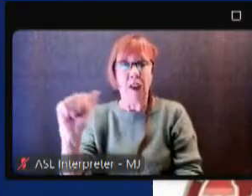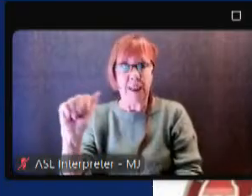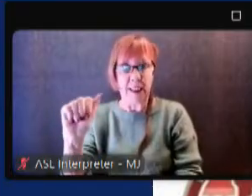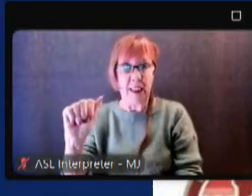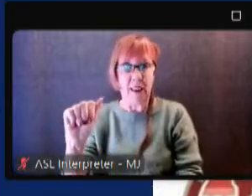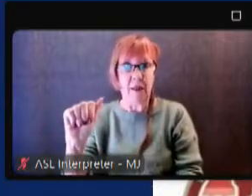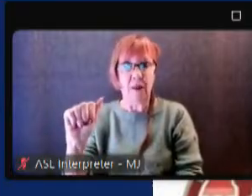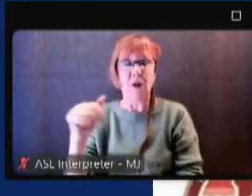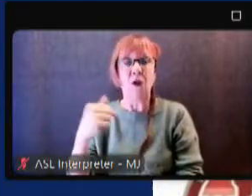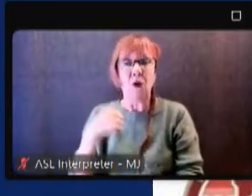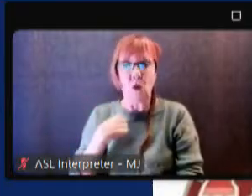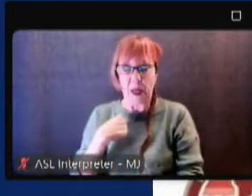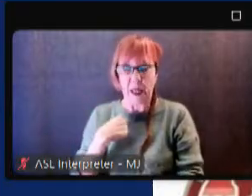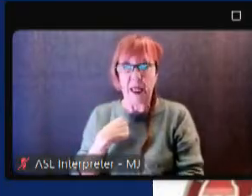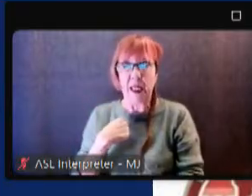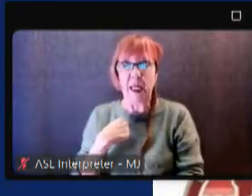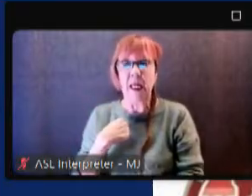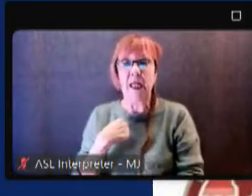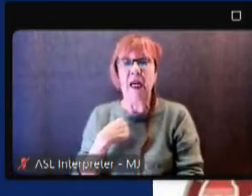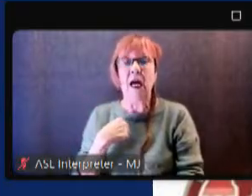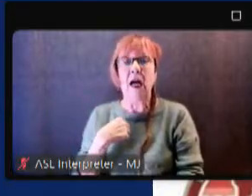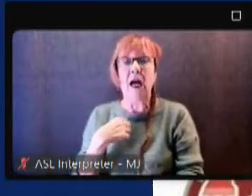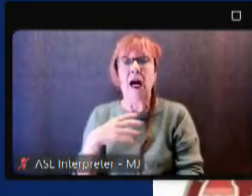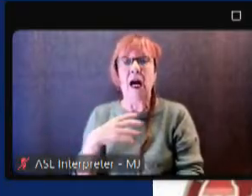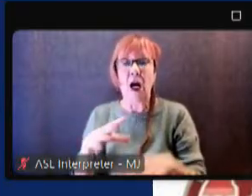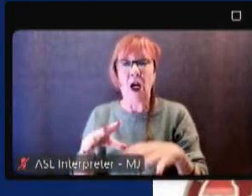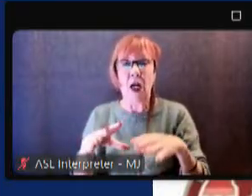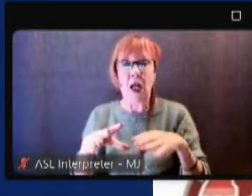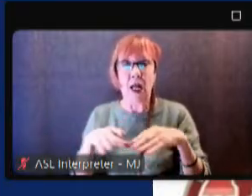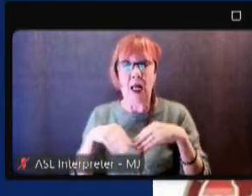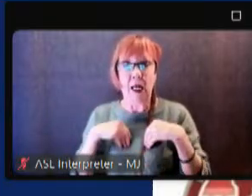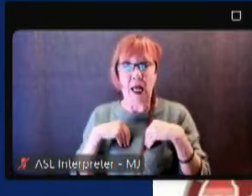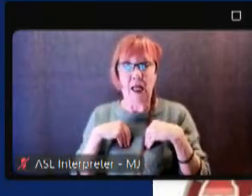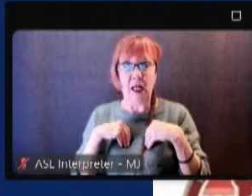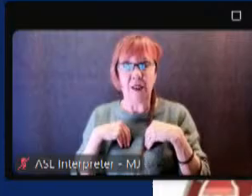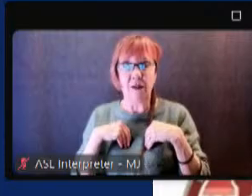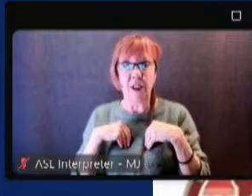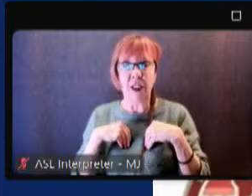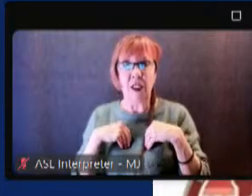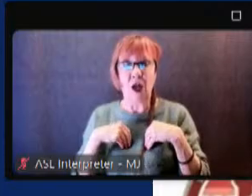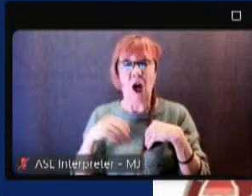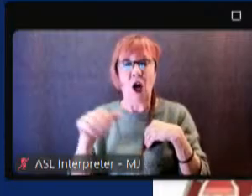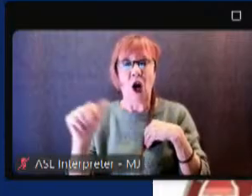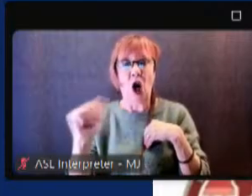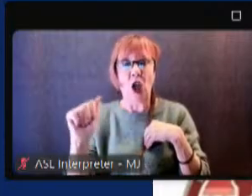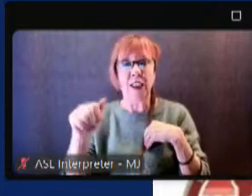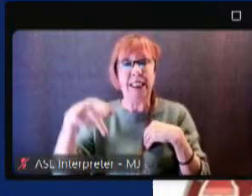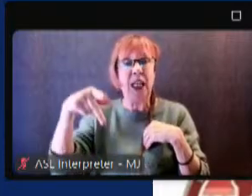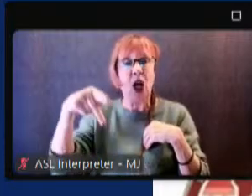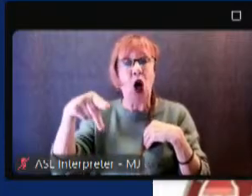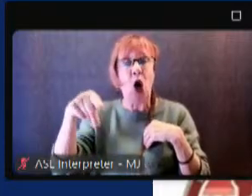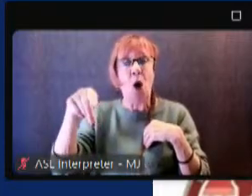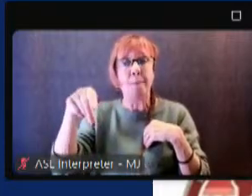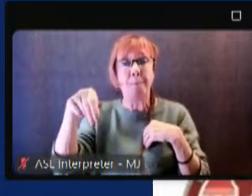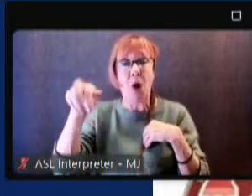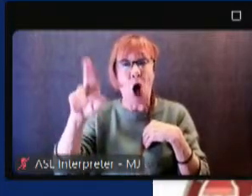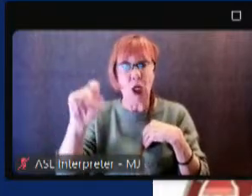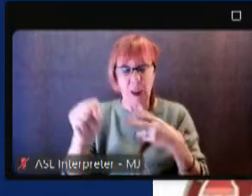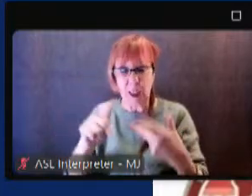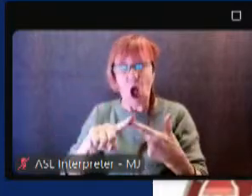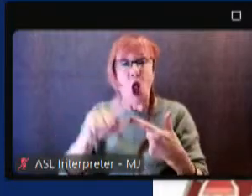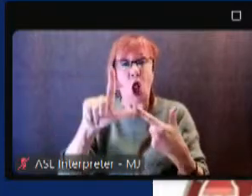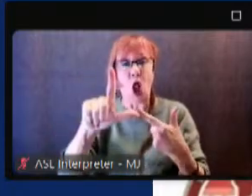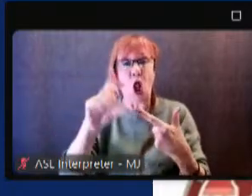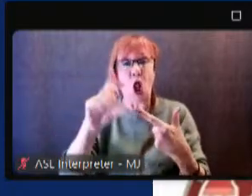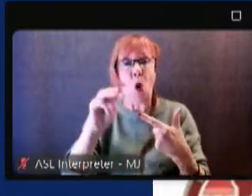getting additional properties as well. So the Altadena parks, we've already completed work at Loma Alta Park, and